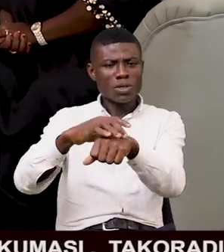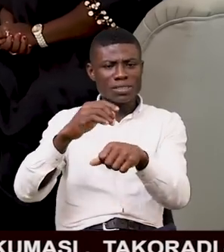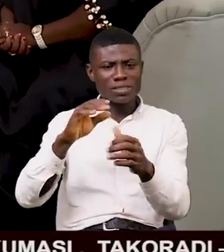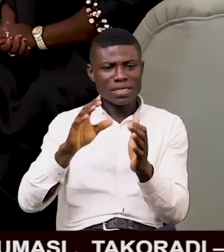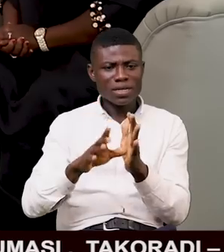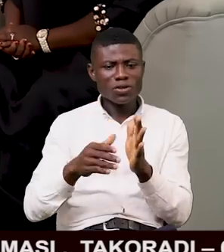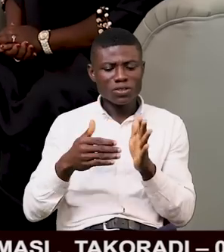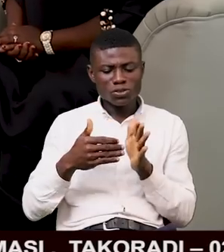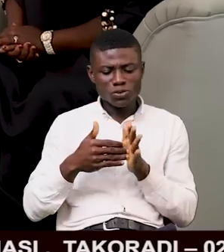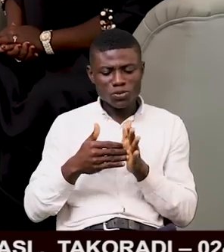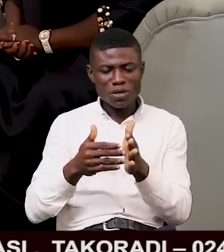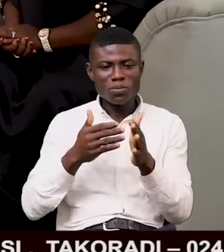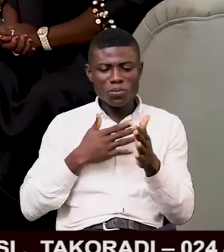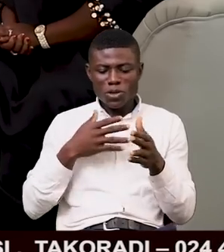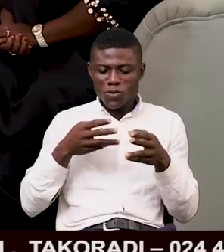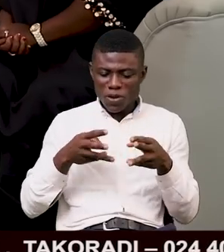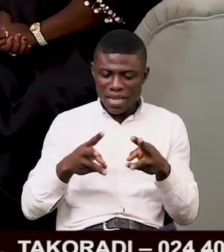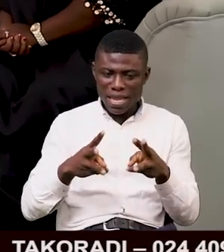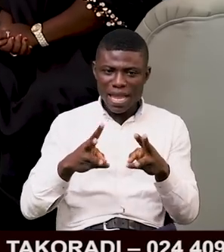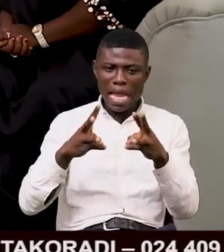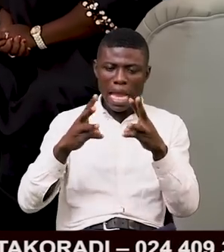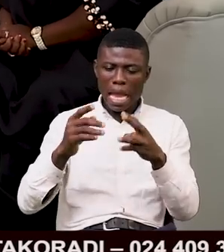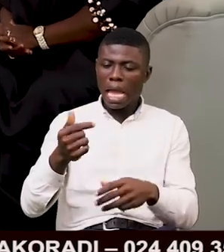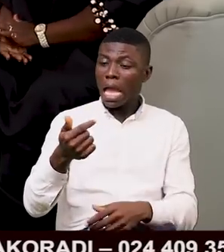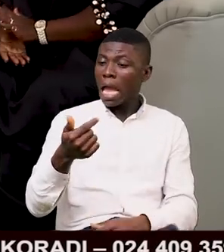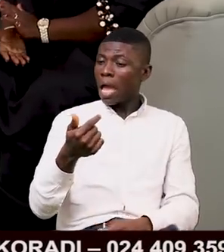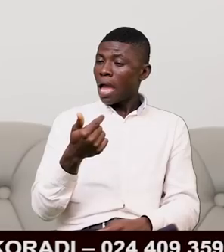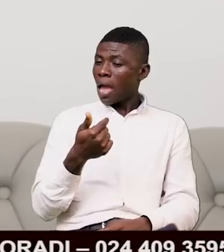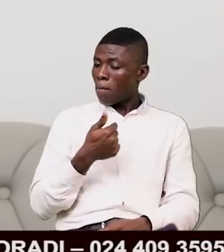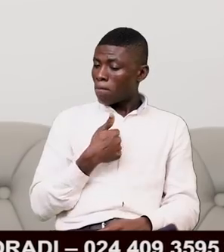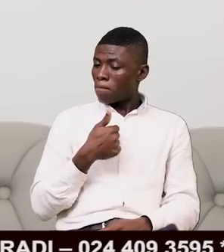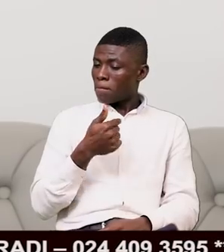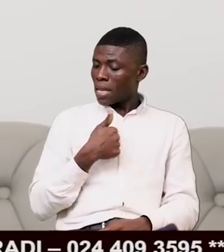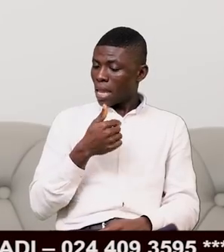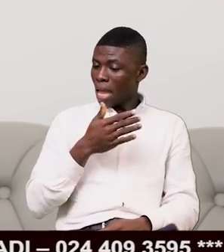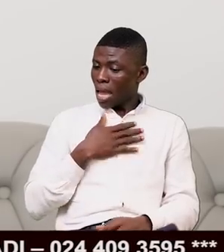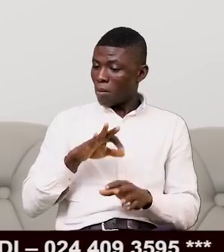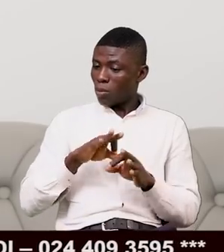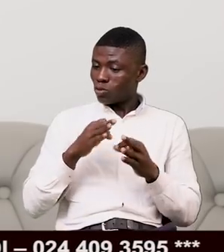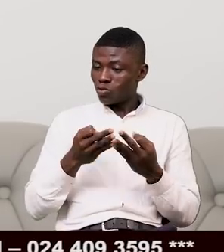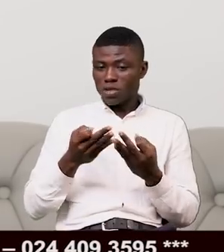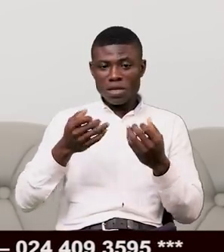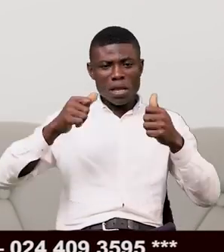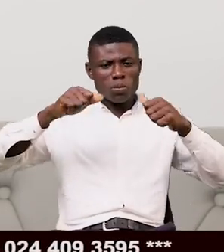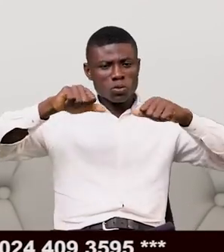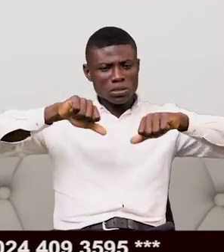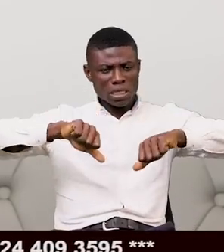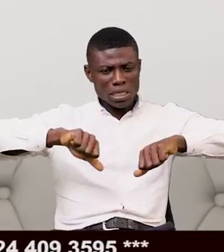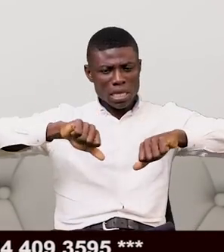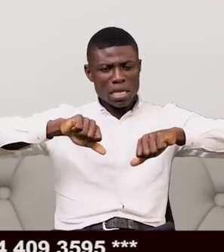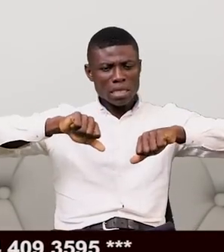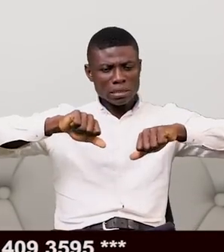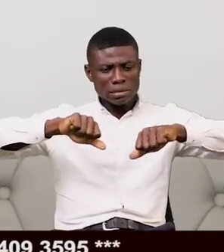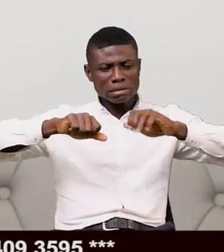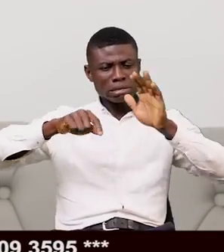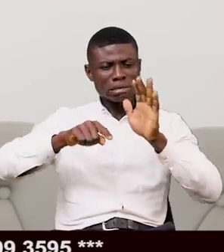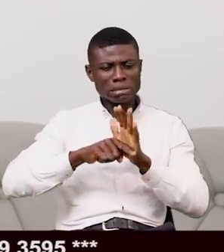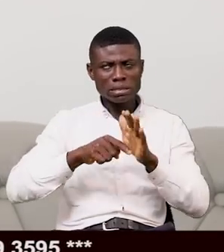Oso mi san no chre mi koya. Mi a me busie mu nye.